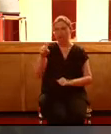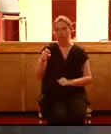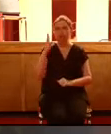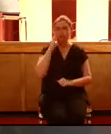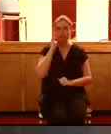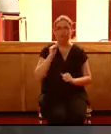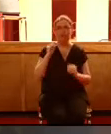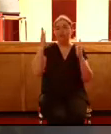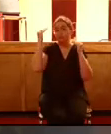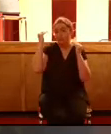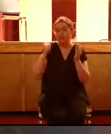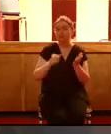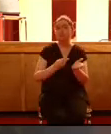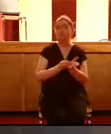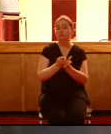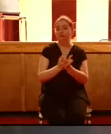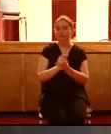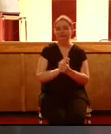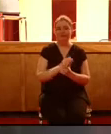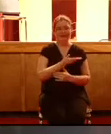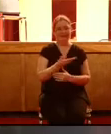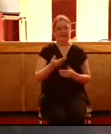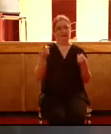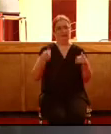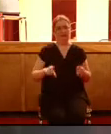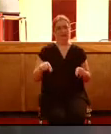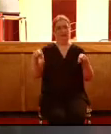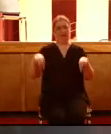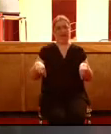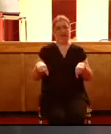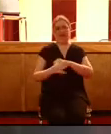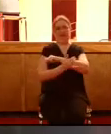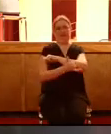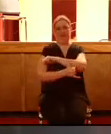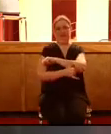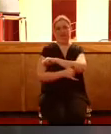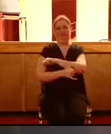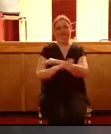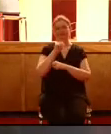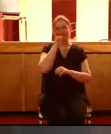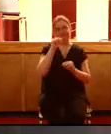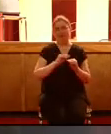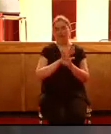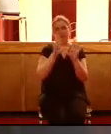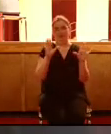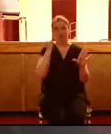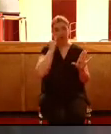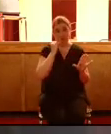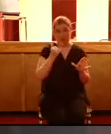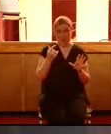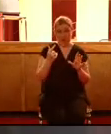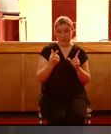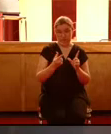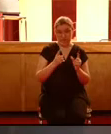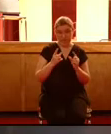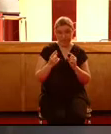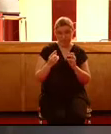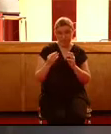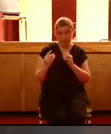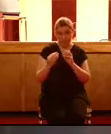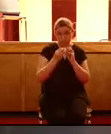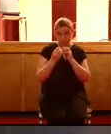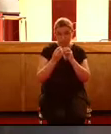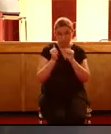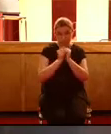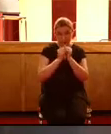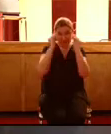There's definitely been things that have gone on with our district that they have not had transparency. And if you talk to teachers specifically about communication,